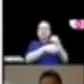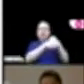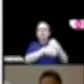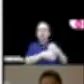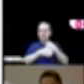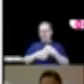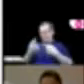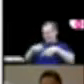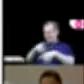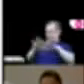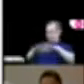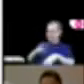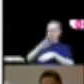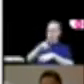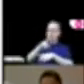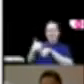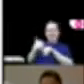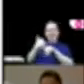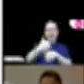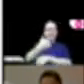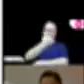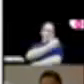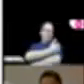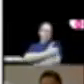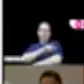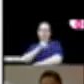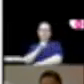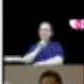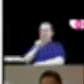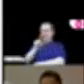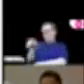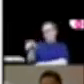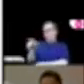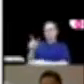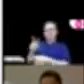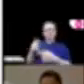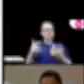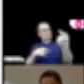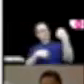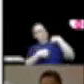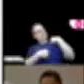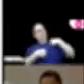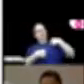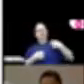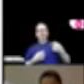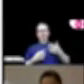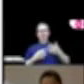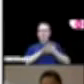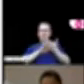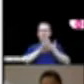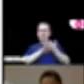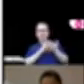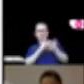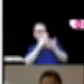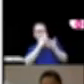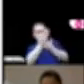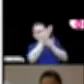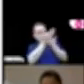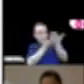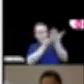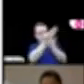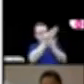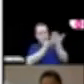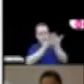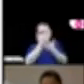women who are helping vulnerable women like you. So these are their contacts, talk to them and see if they can help